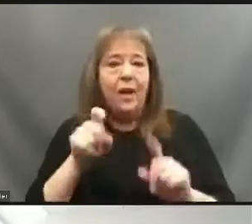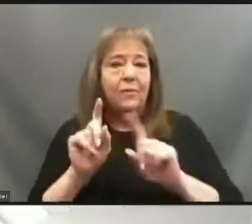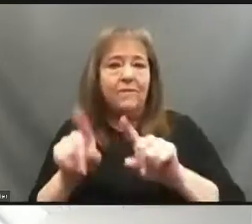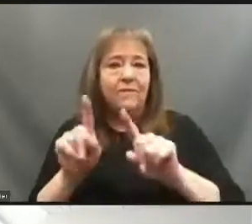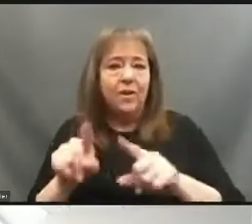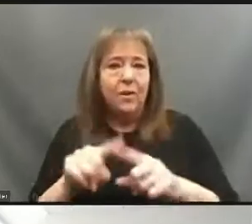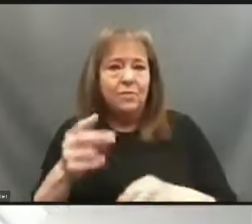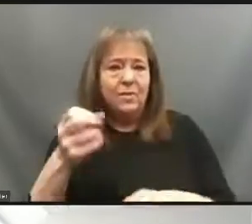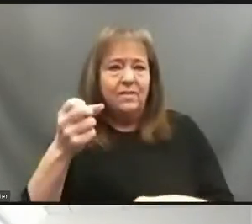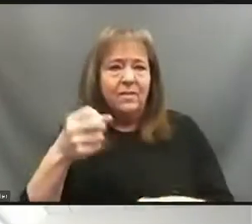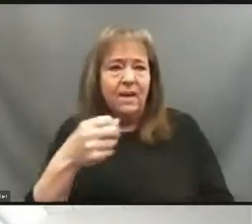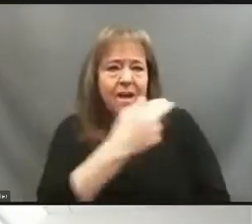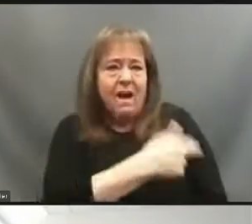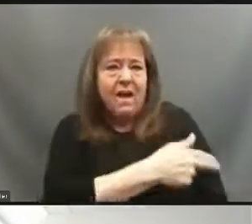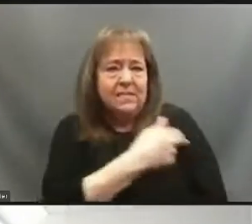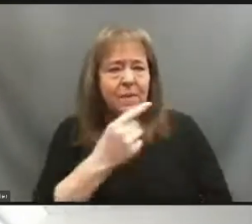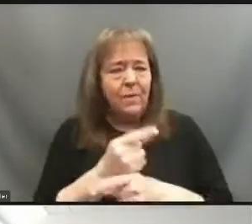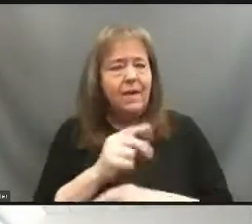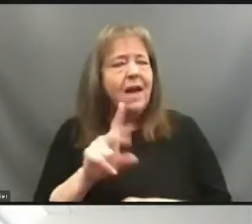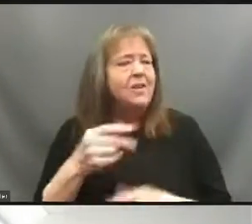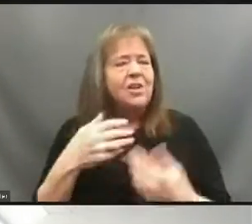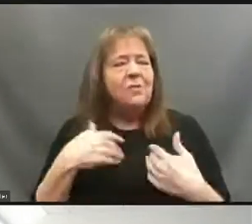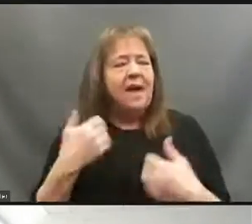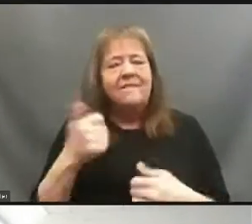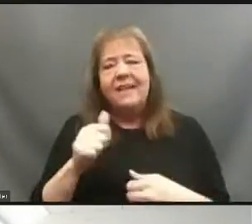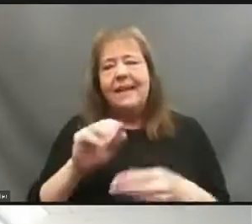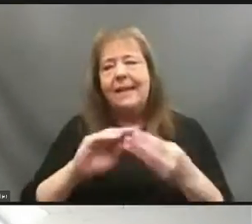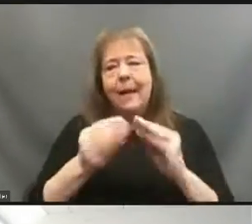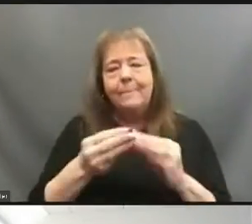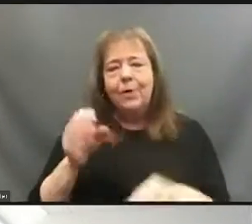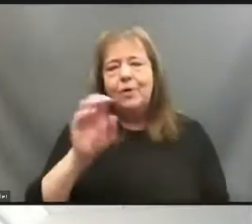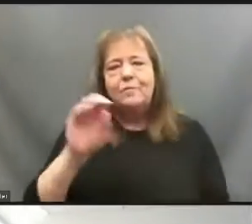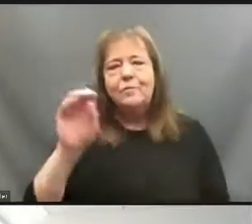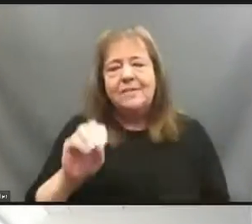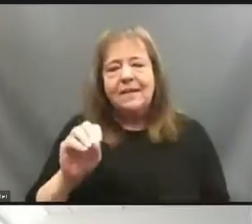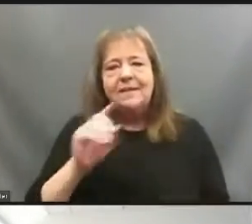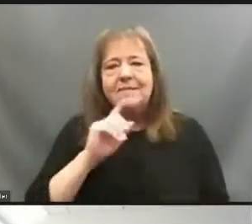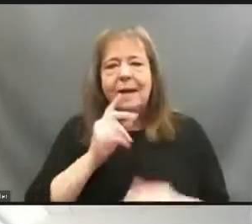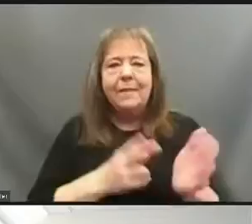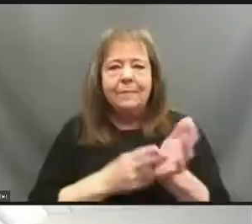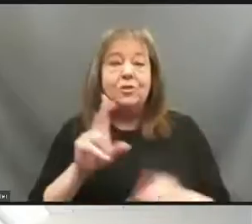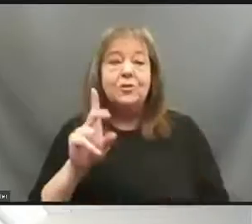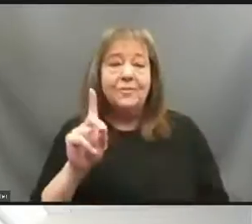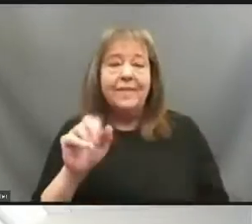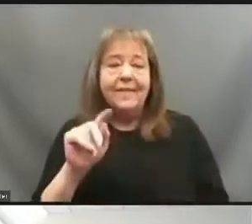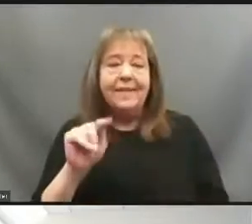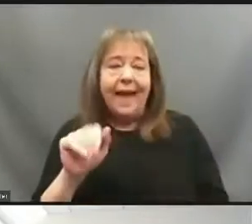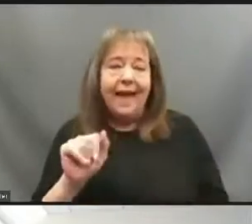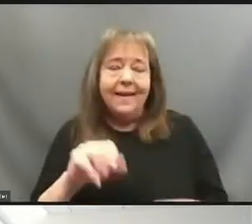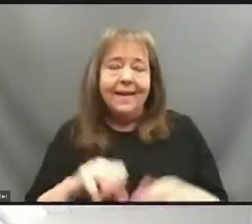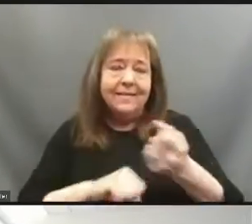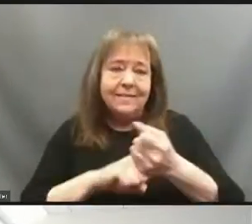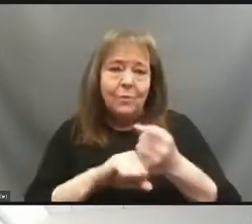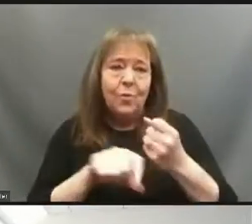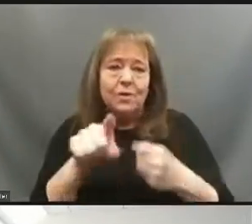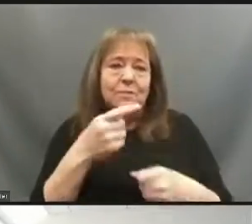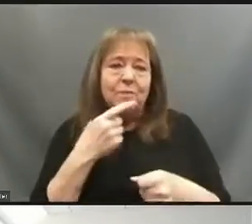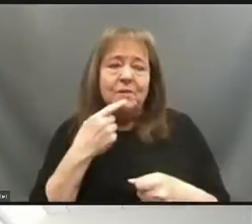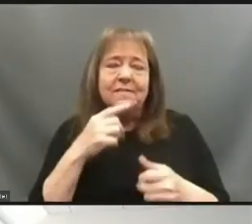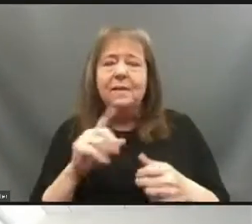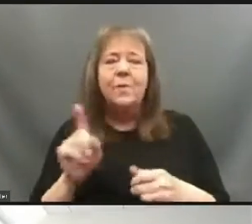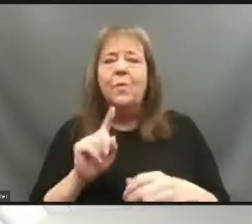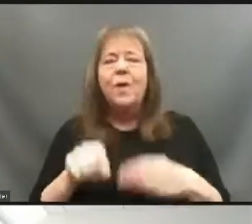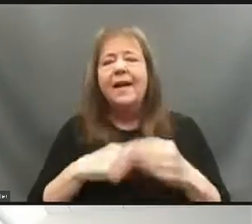type of percentages on that, or like what kind of, I mean, I'm pretty sure the data backs that up, but what kind of data do we have on